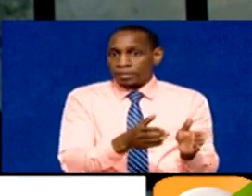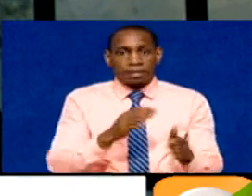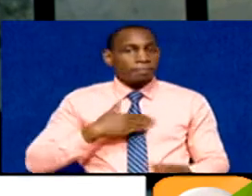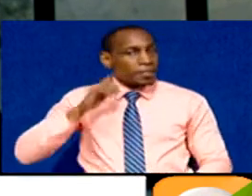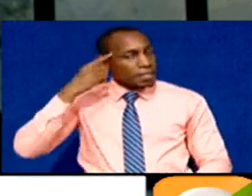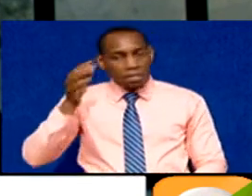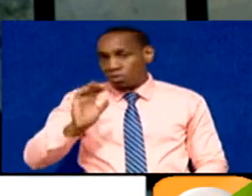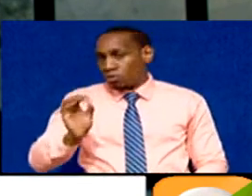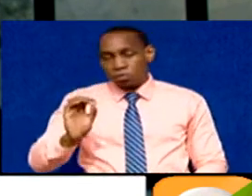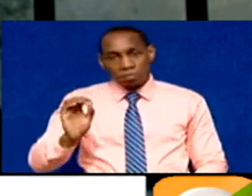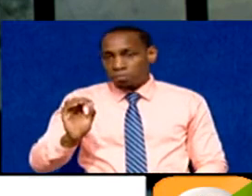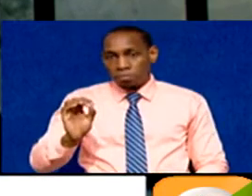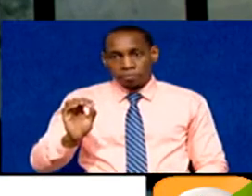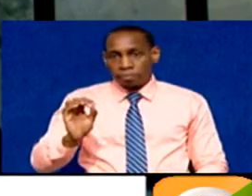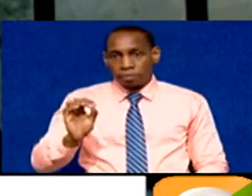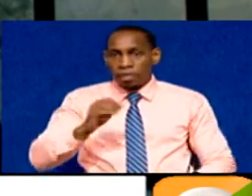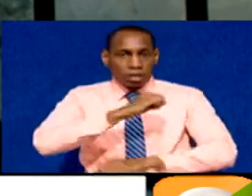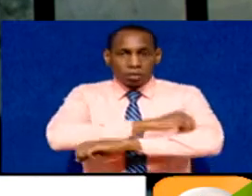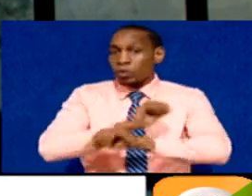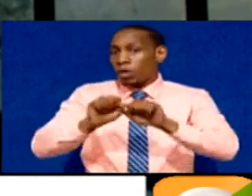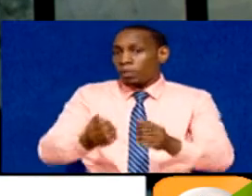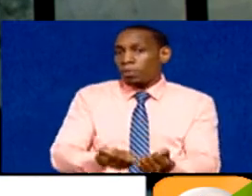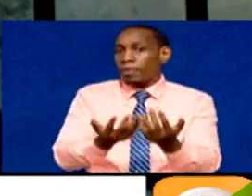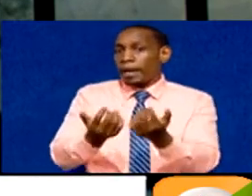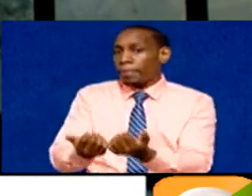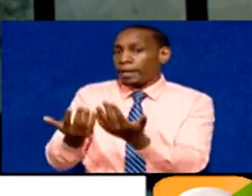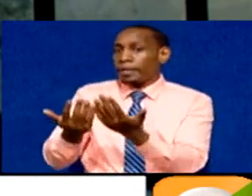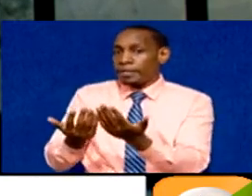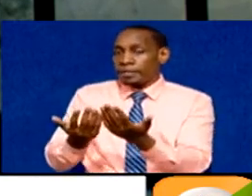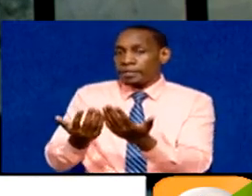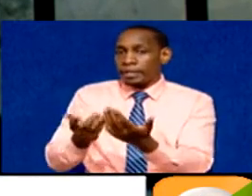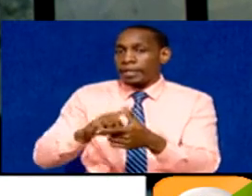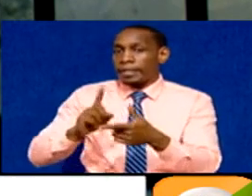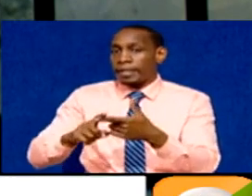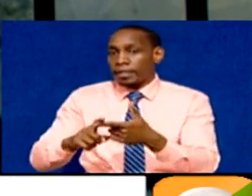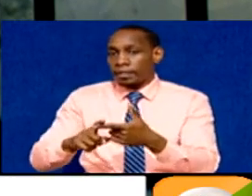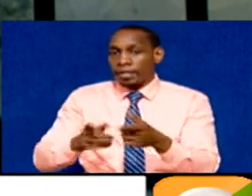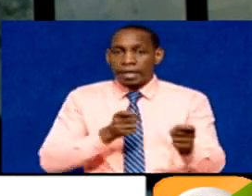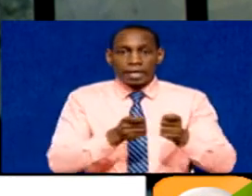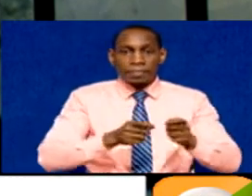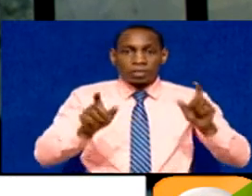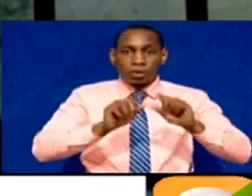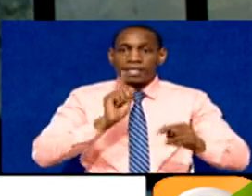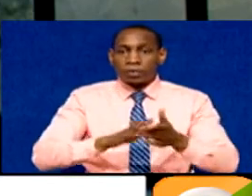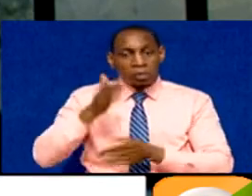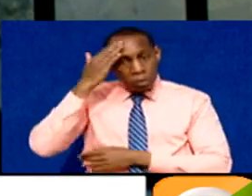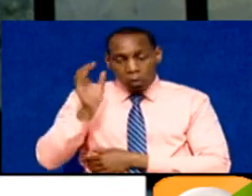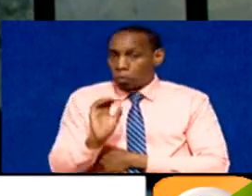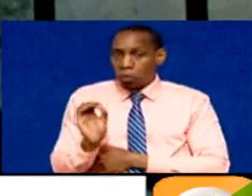Sioni kama shule zinaweza chomwa na alafu administration wanasema